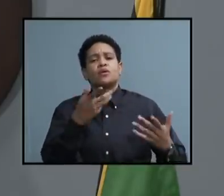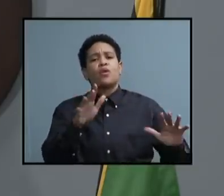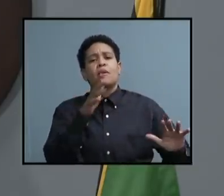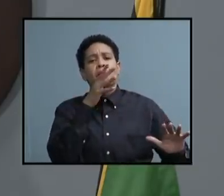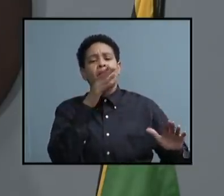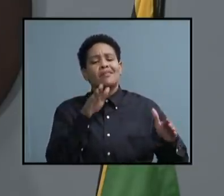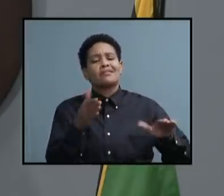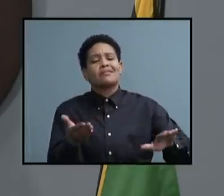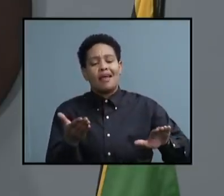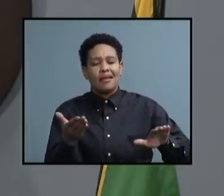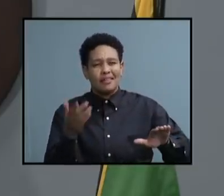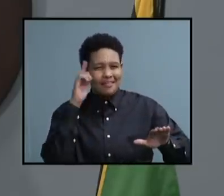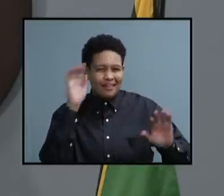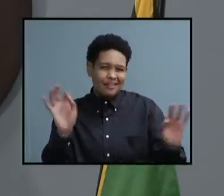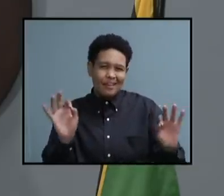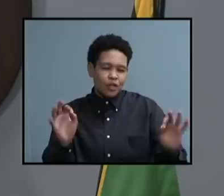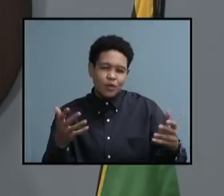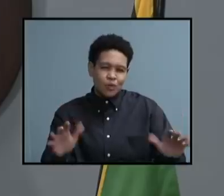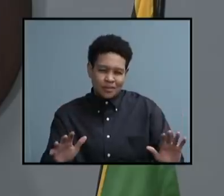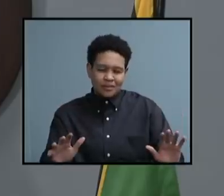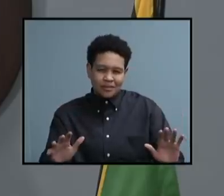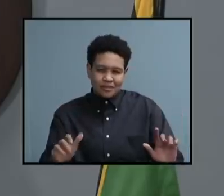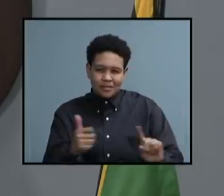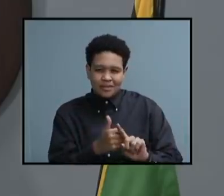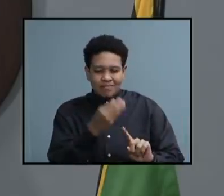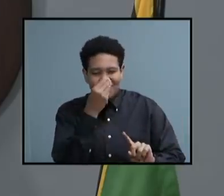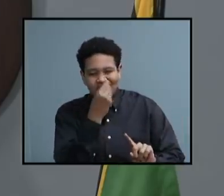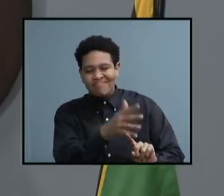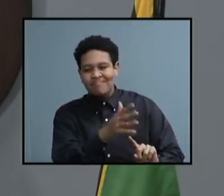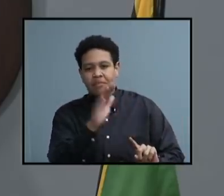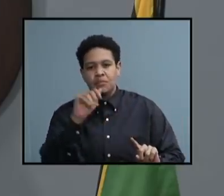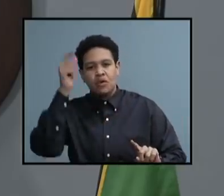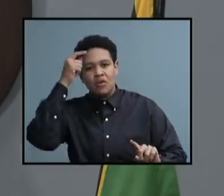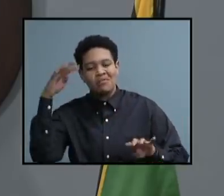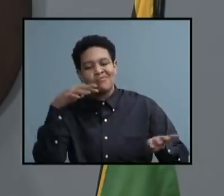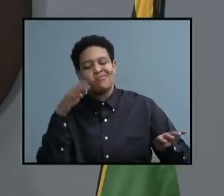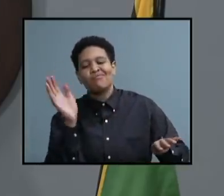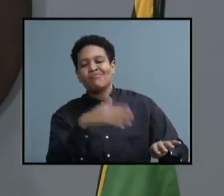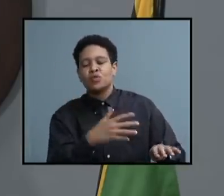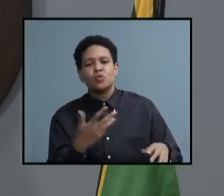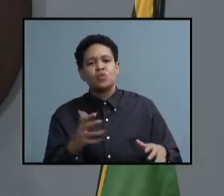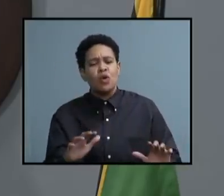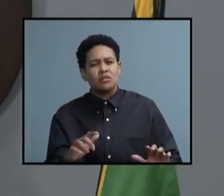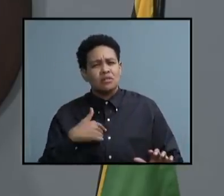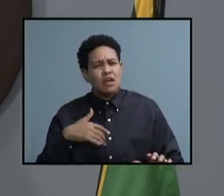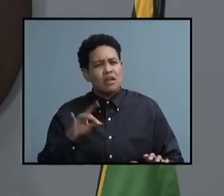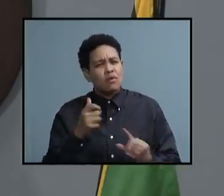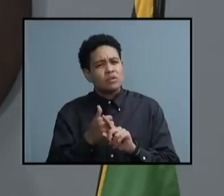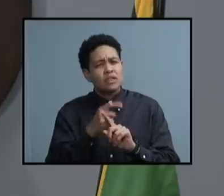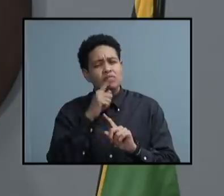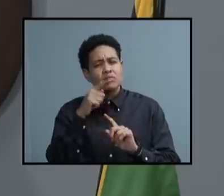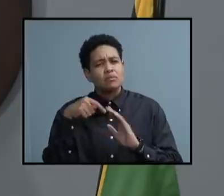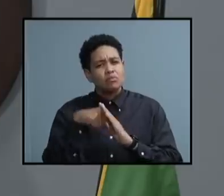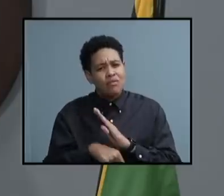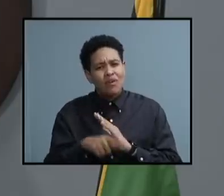death to go in vain or be ignored by the state. And I found that to be very